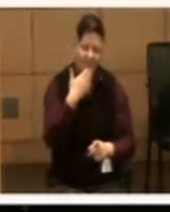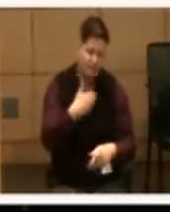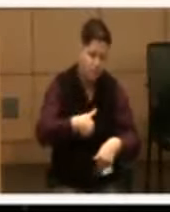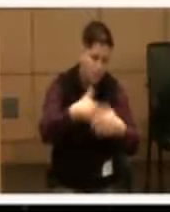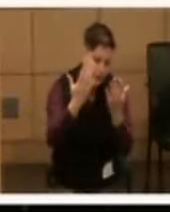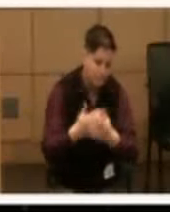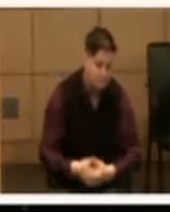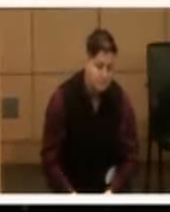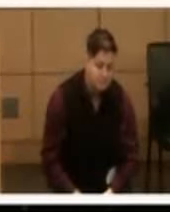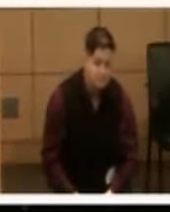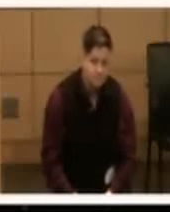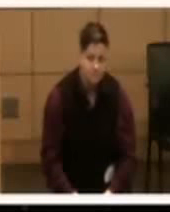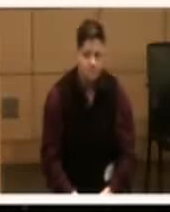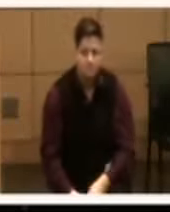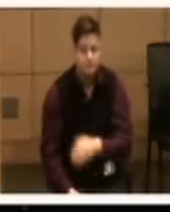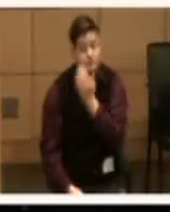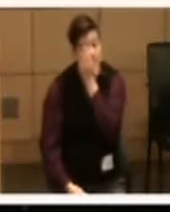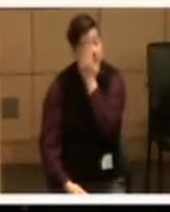up.